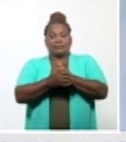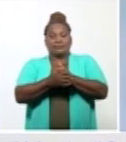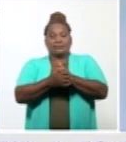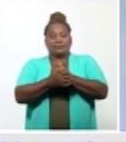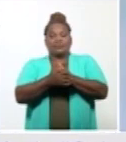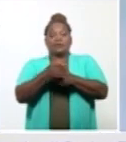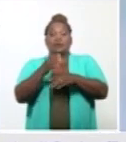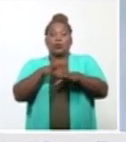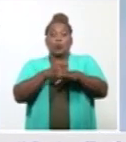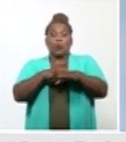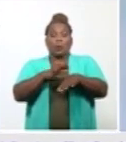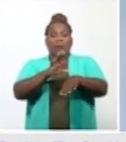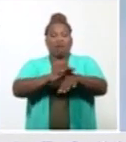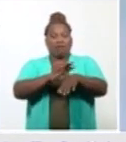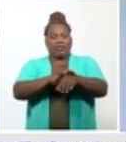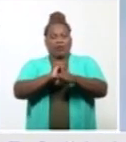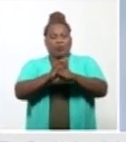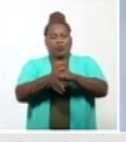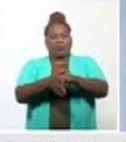142,580 deaths,